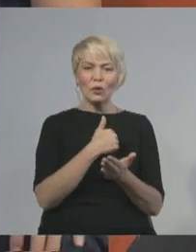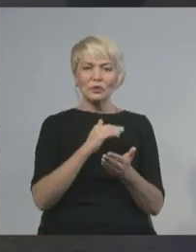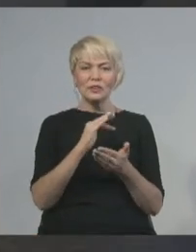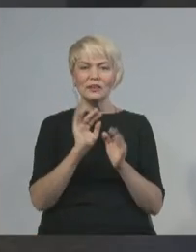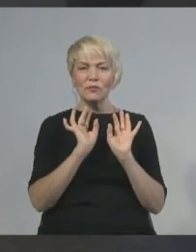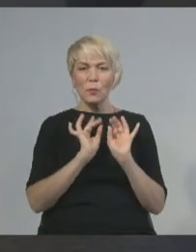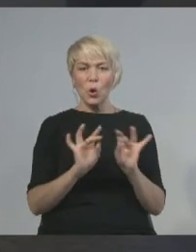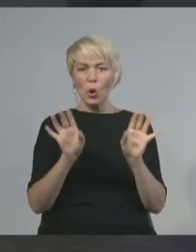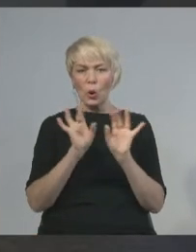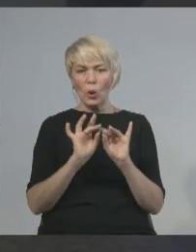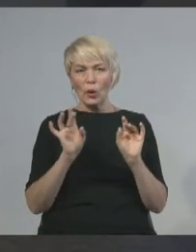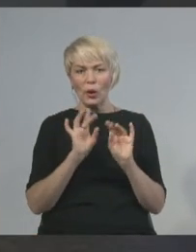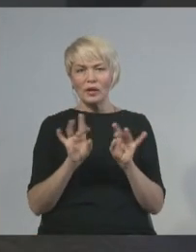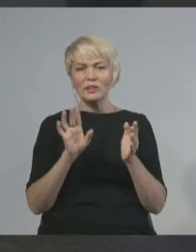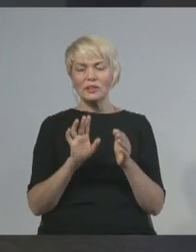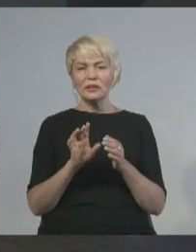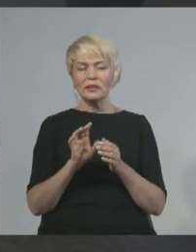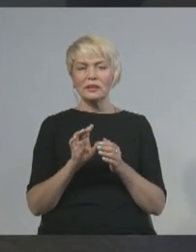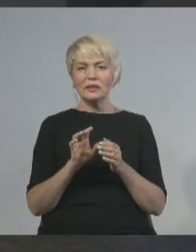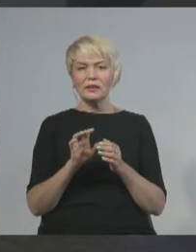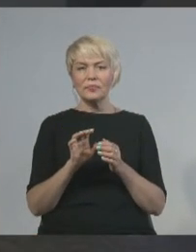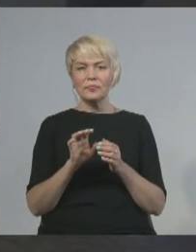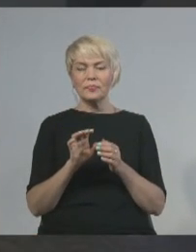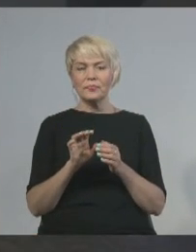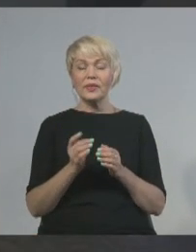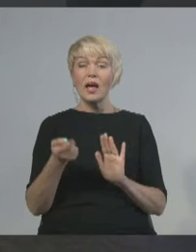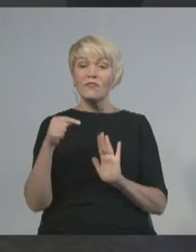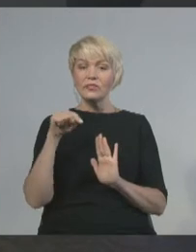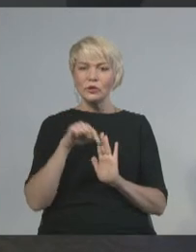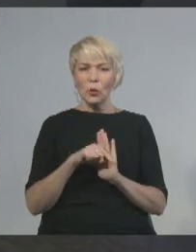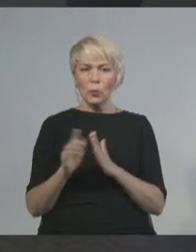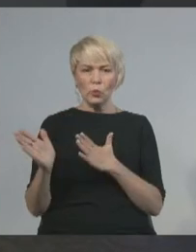i would like to comment on what guy said